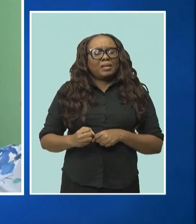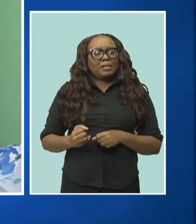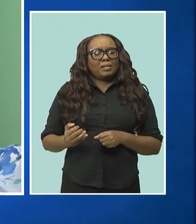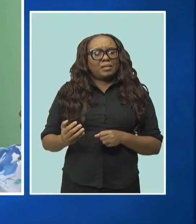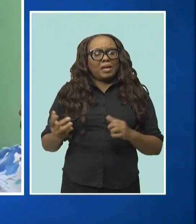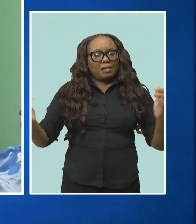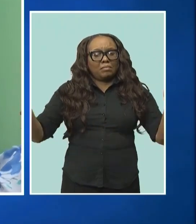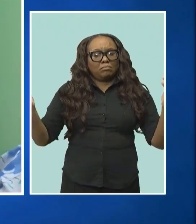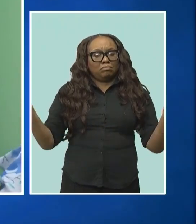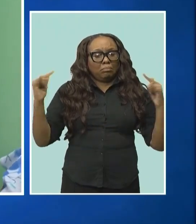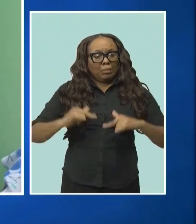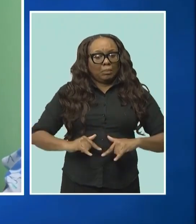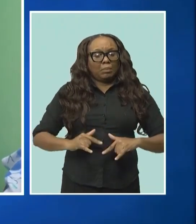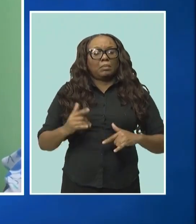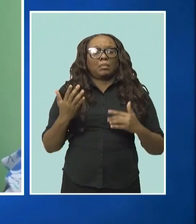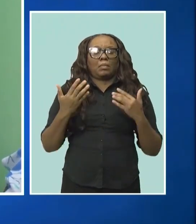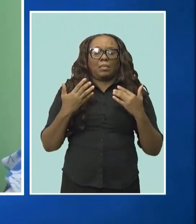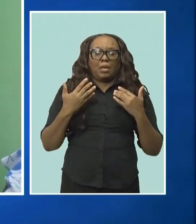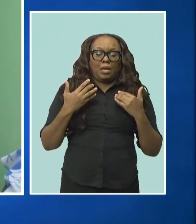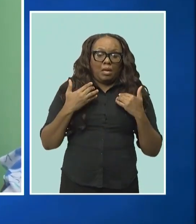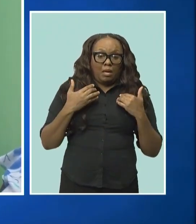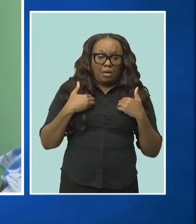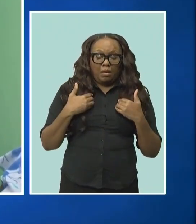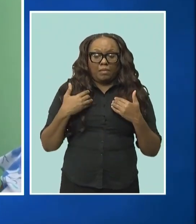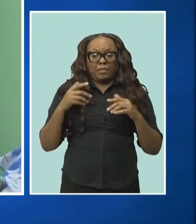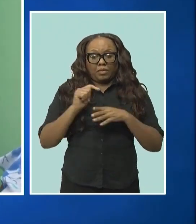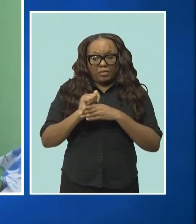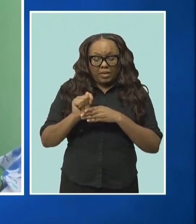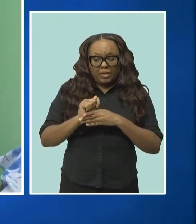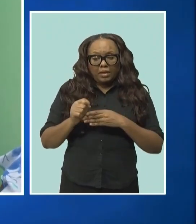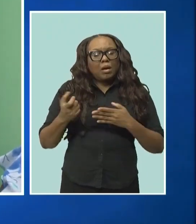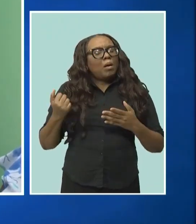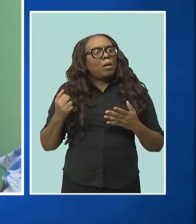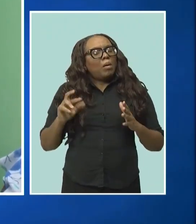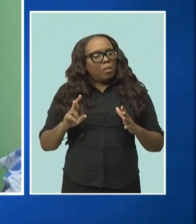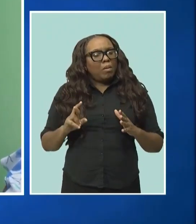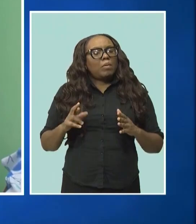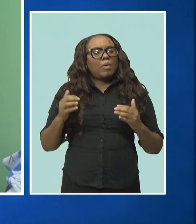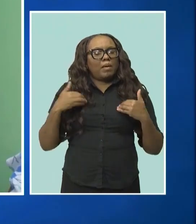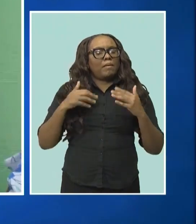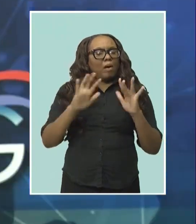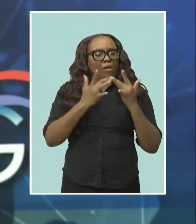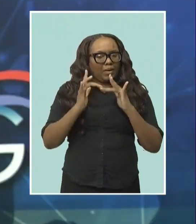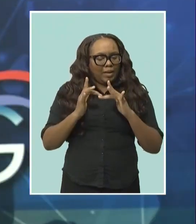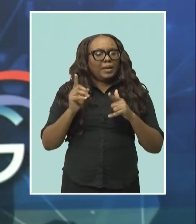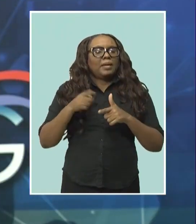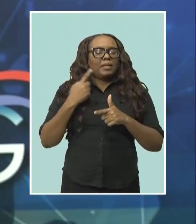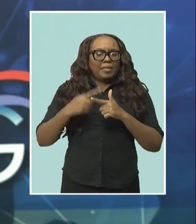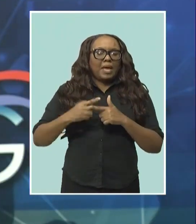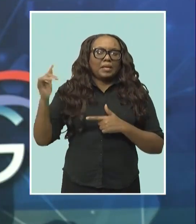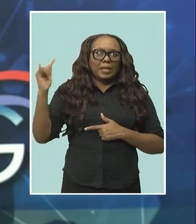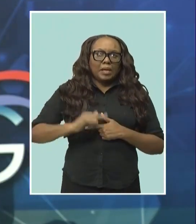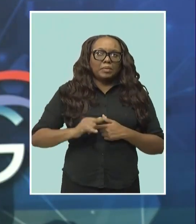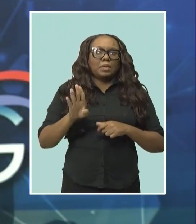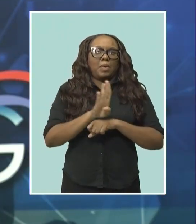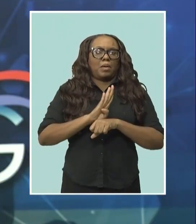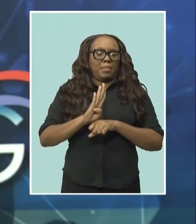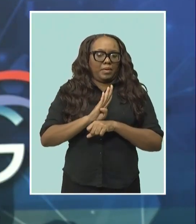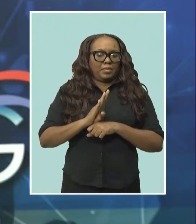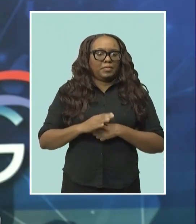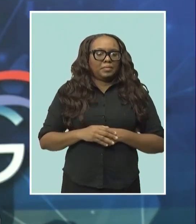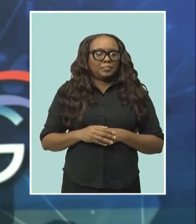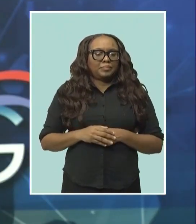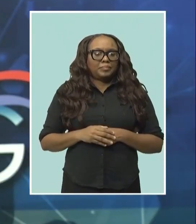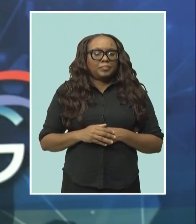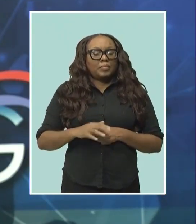the blended approach where you do the online and then come to Barbados for the practical aspect. In some news from police now,